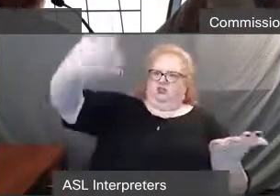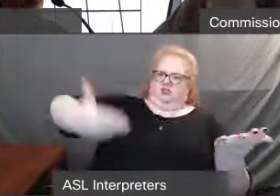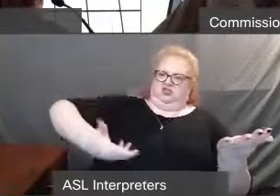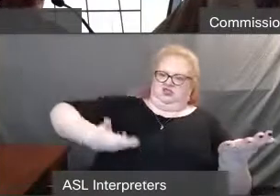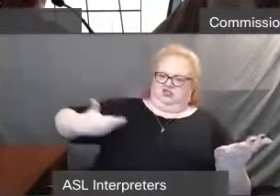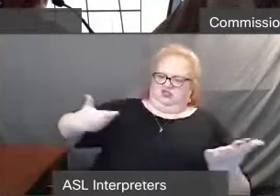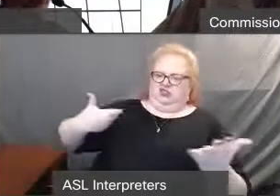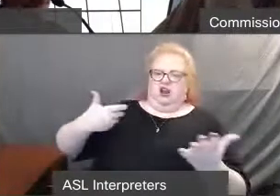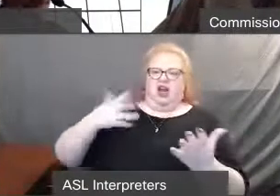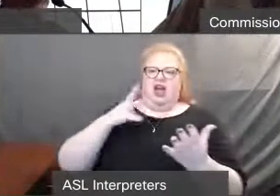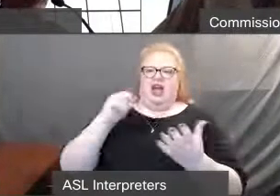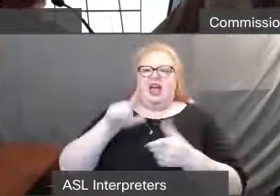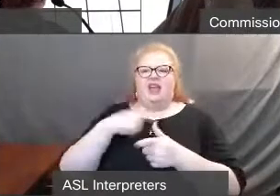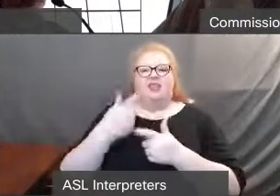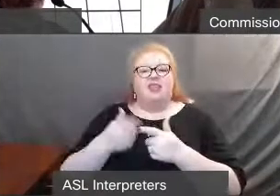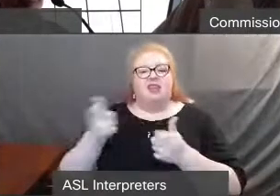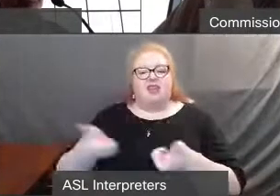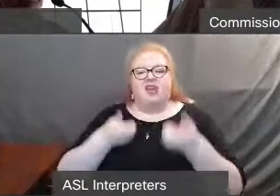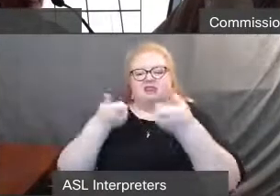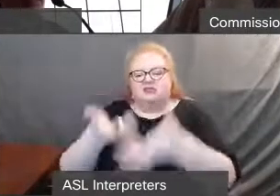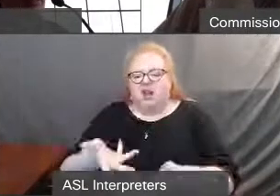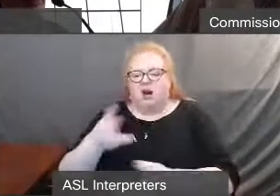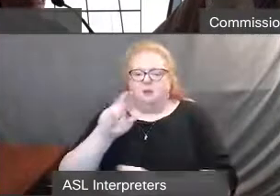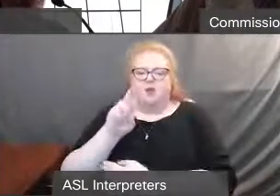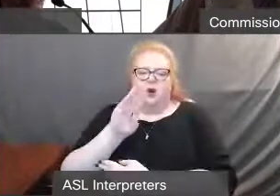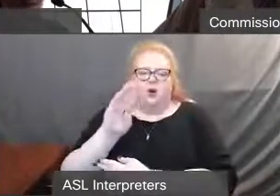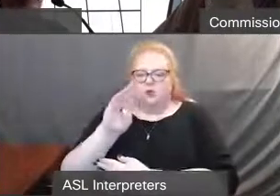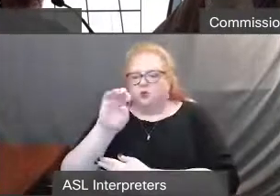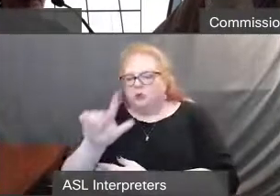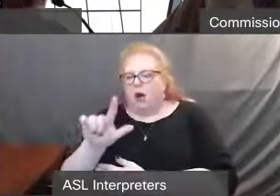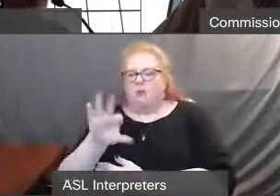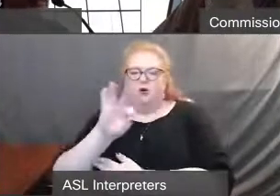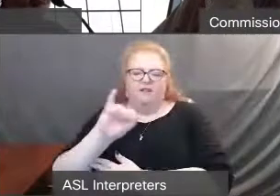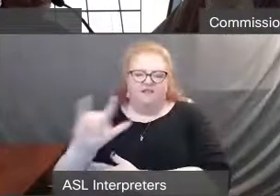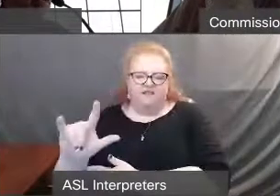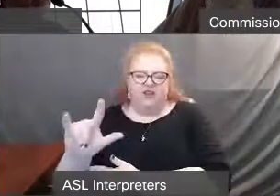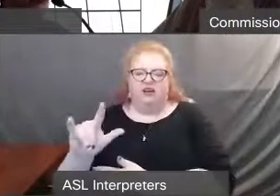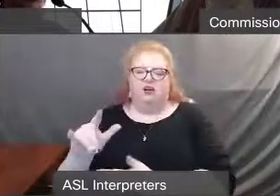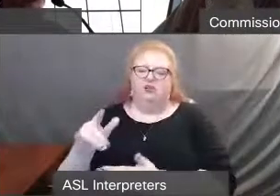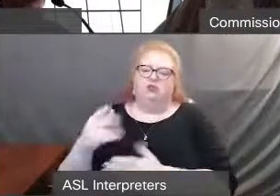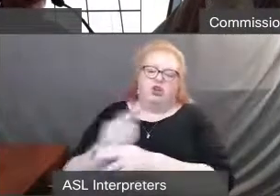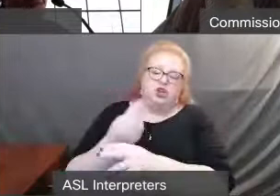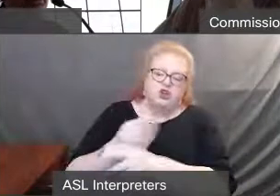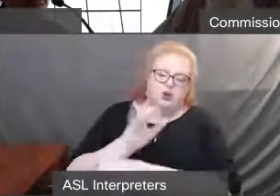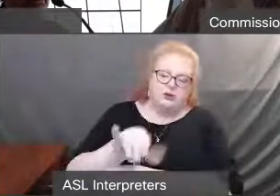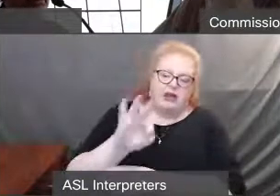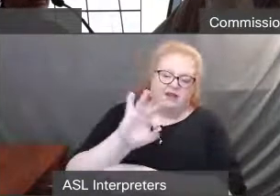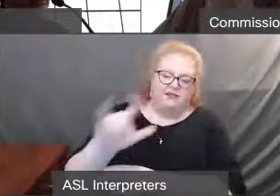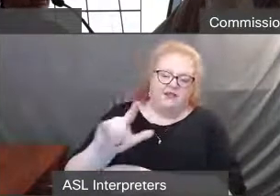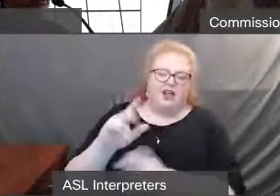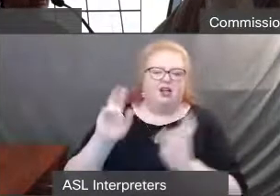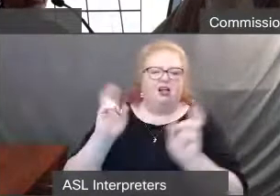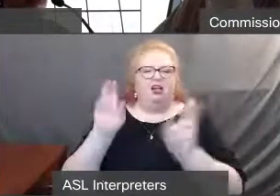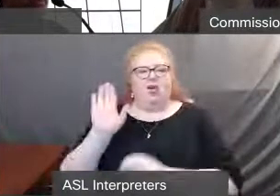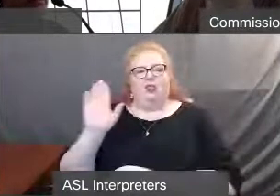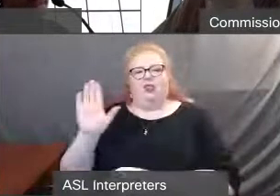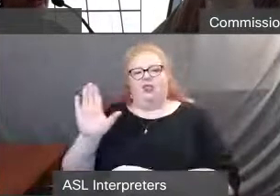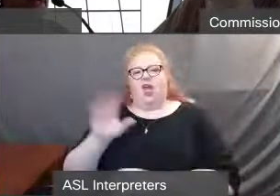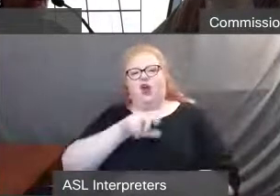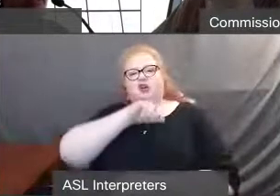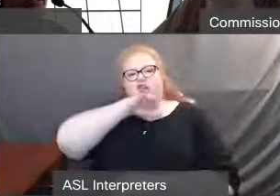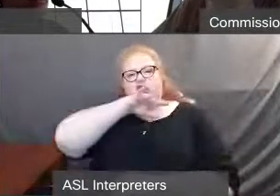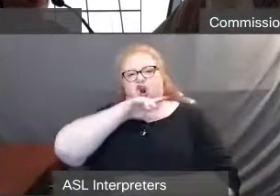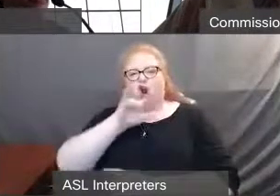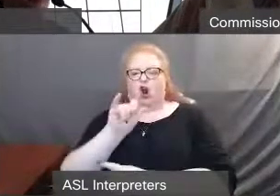to dump rubble, fill, take fill in and out. It become kind of a contractor's dirt yard. It's right